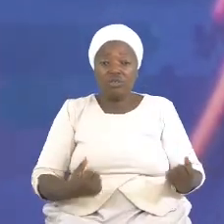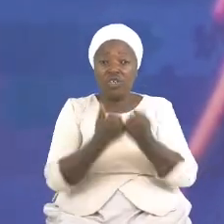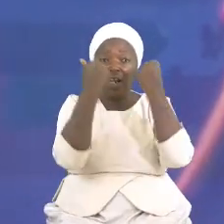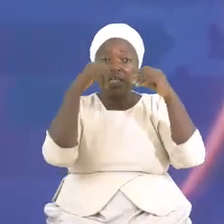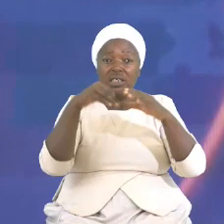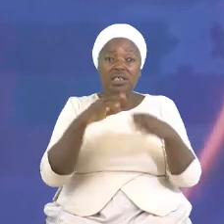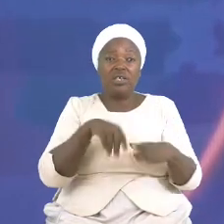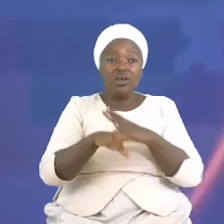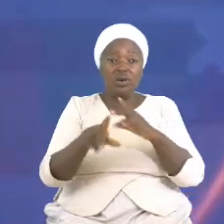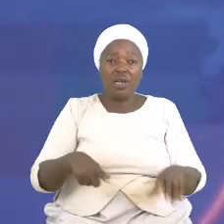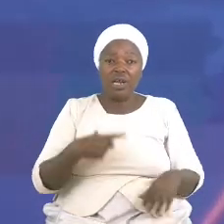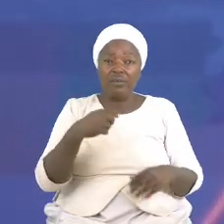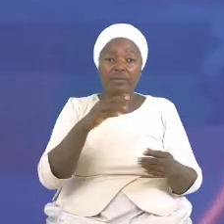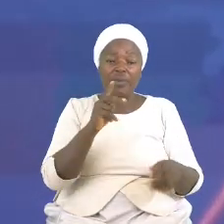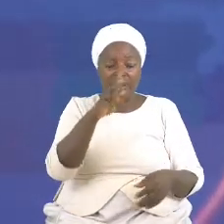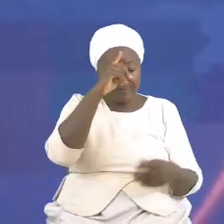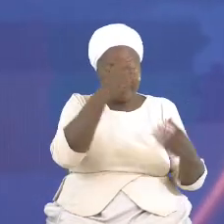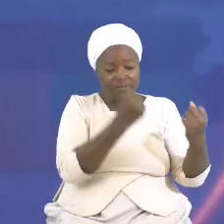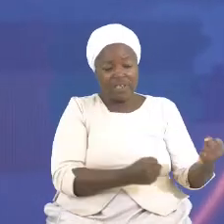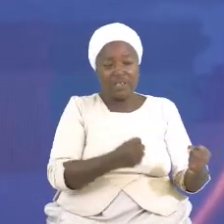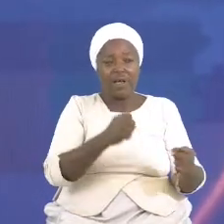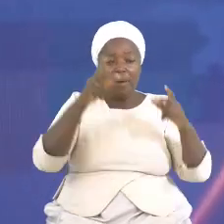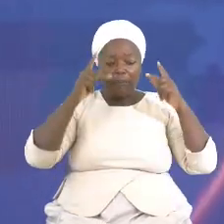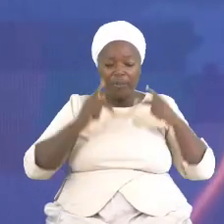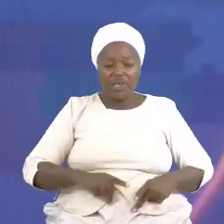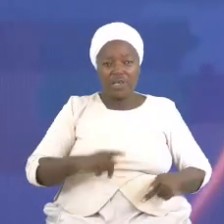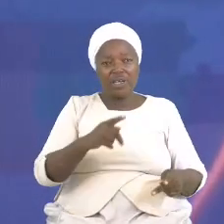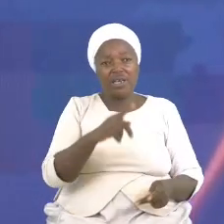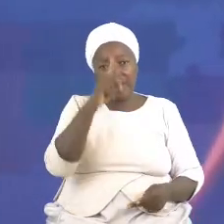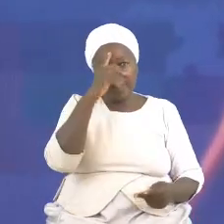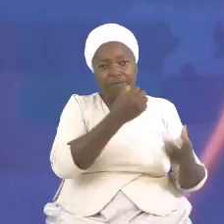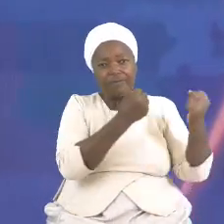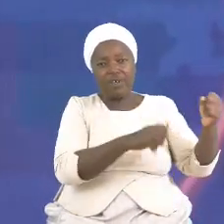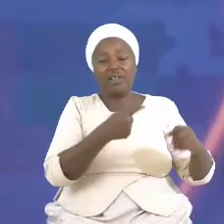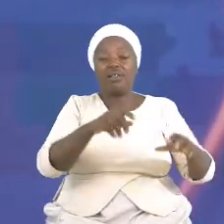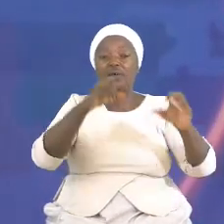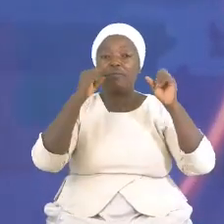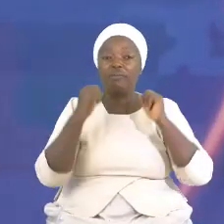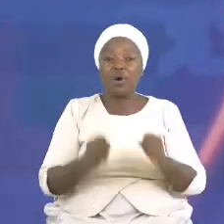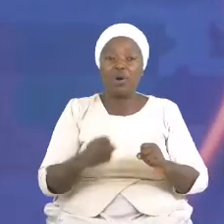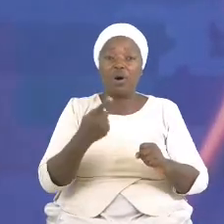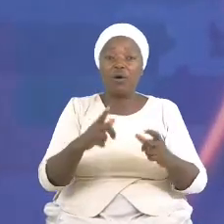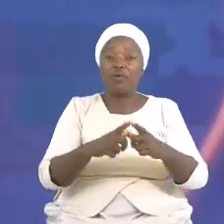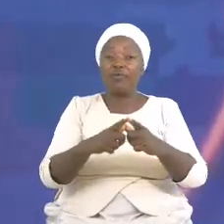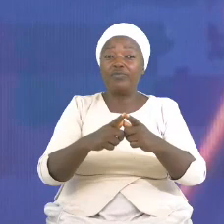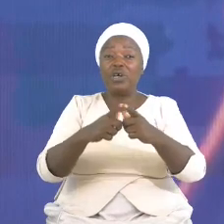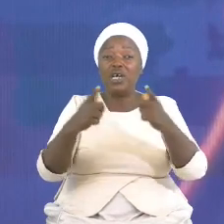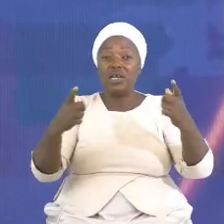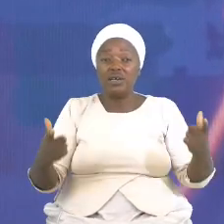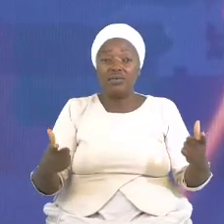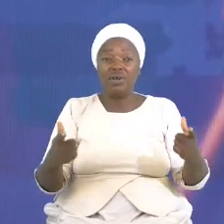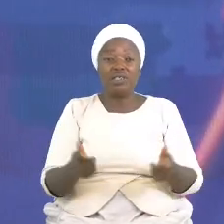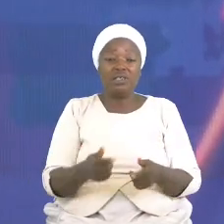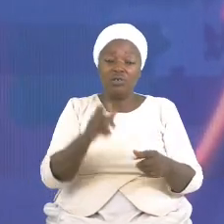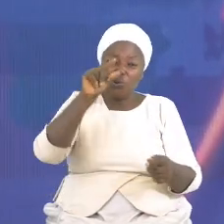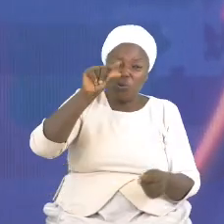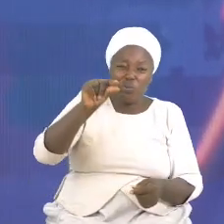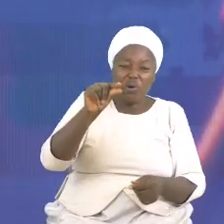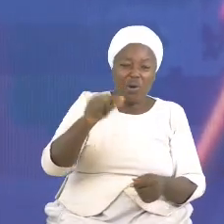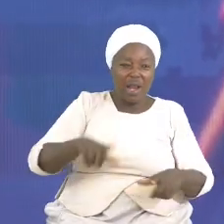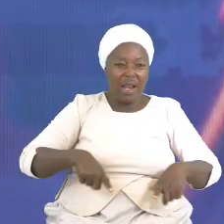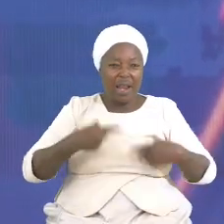life by faith, personal faith, the power of grain-like faith for